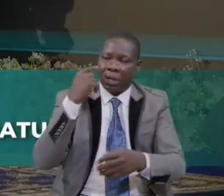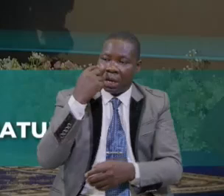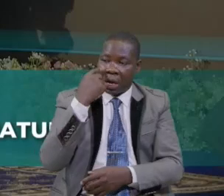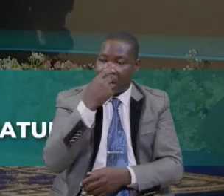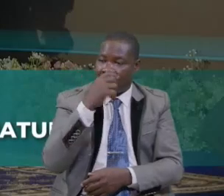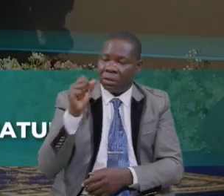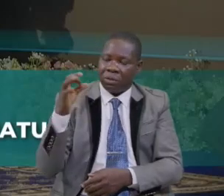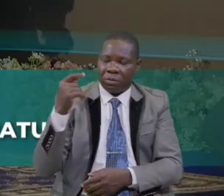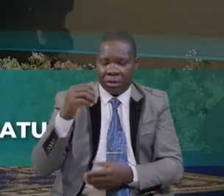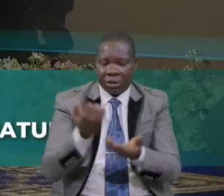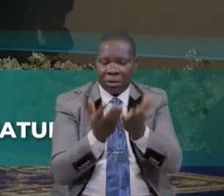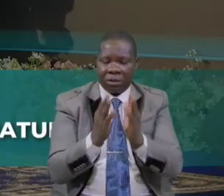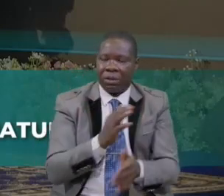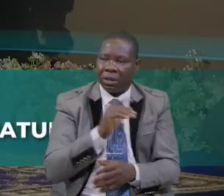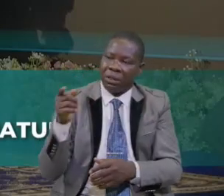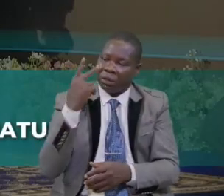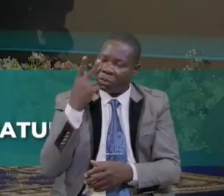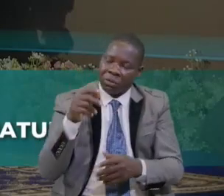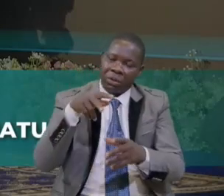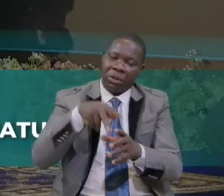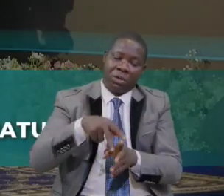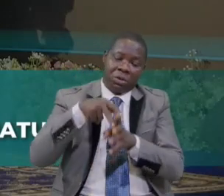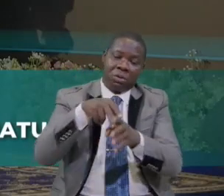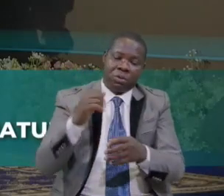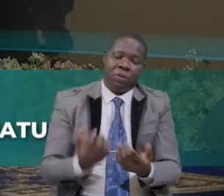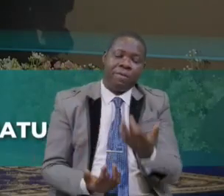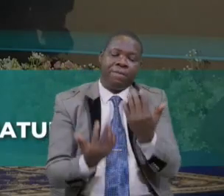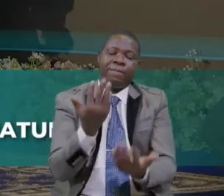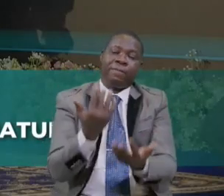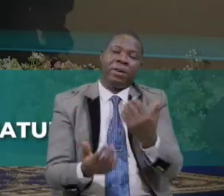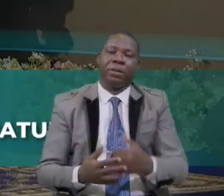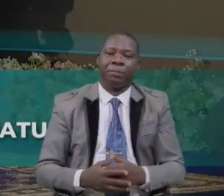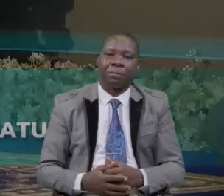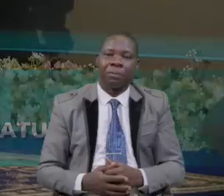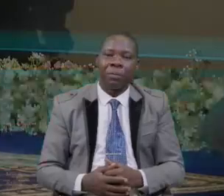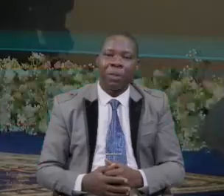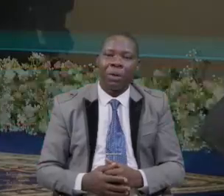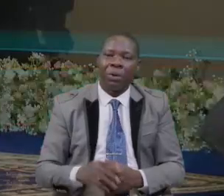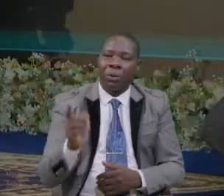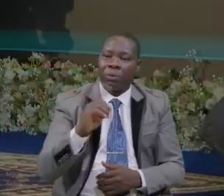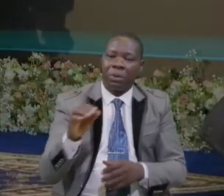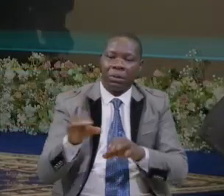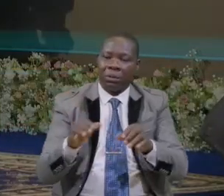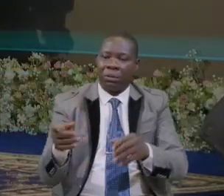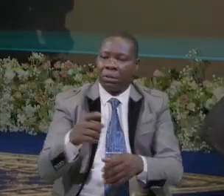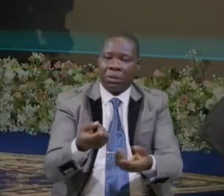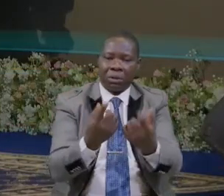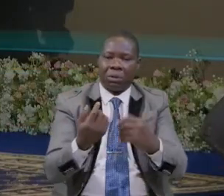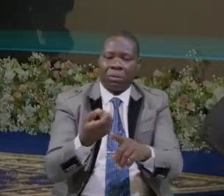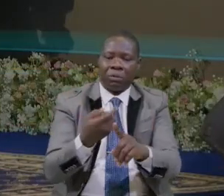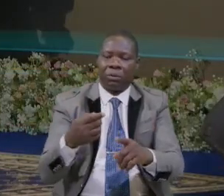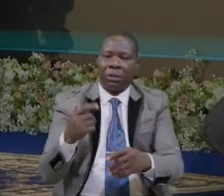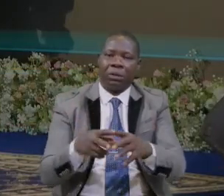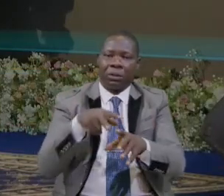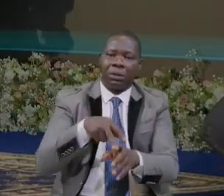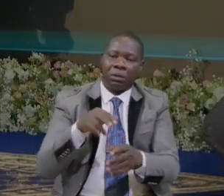saw chariots of fire. Where did they come from? The chariot that took Elijah